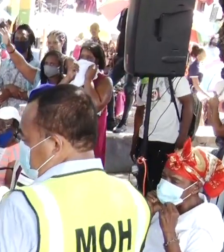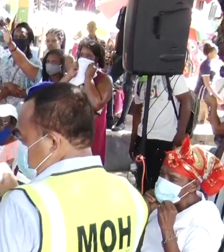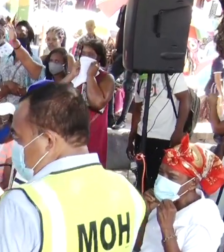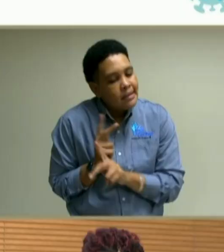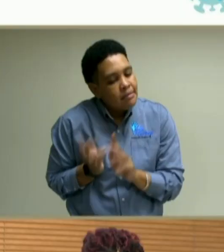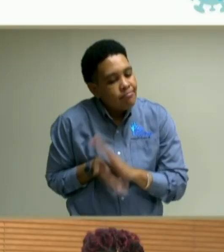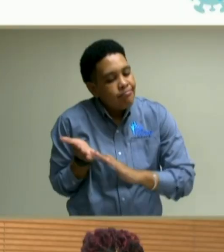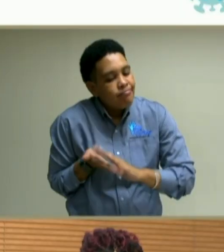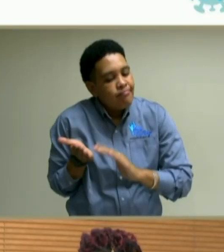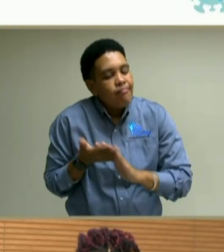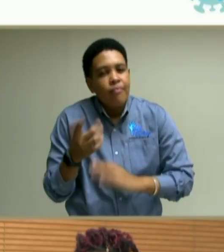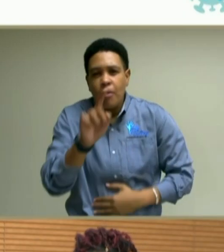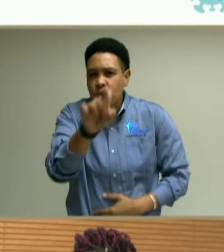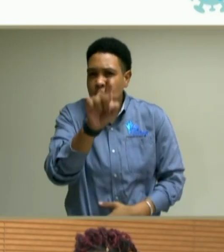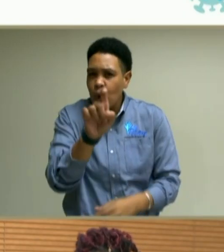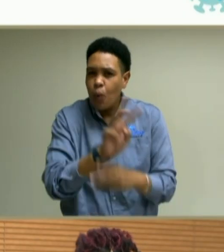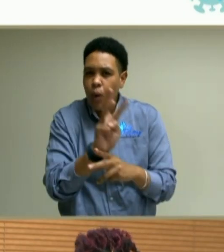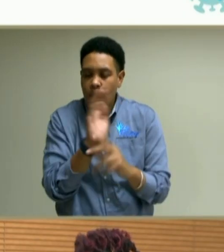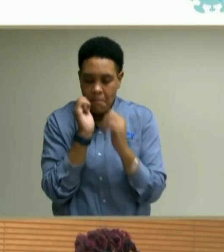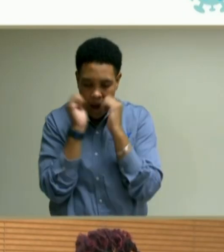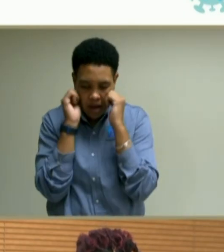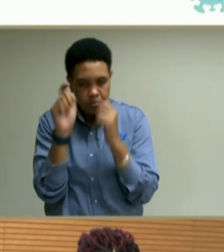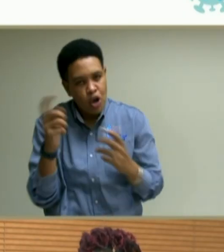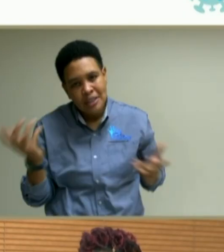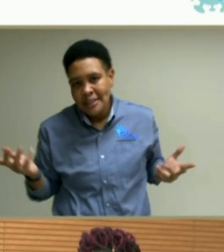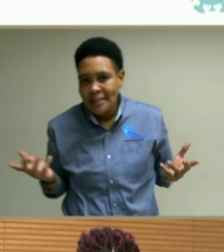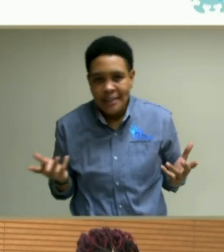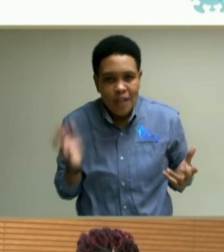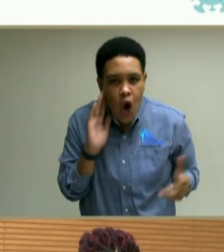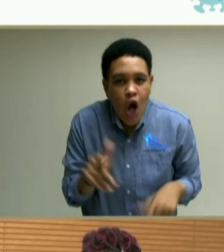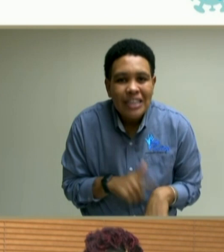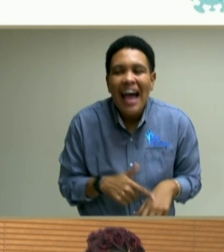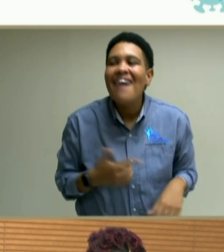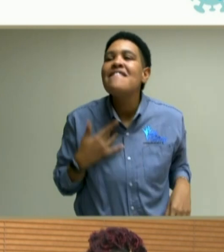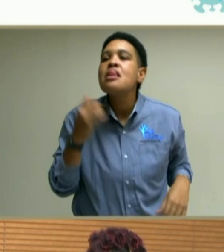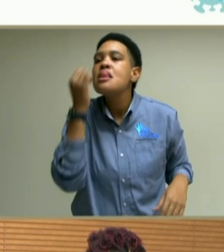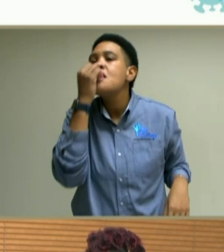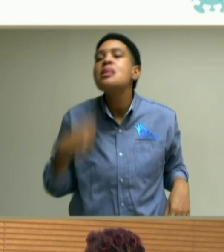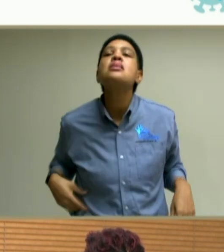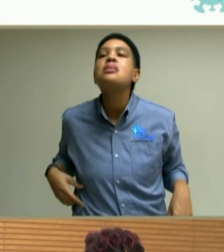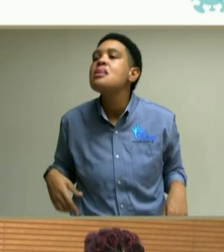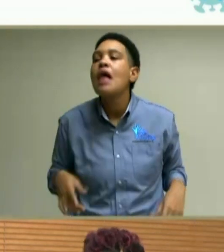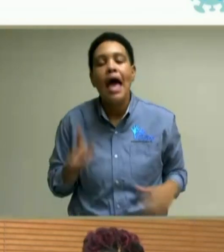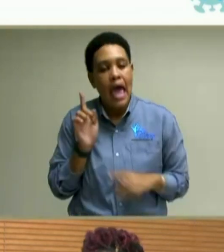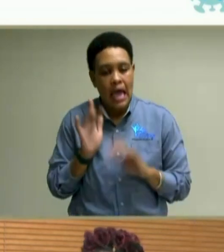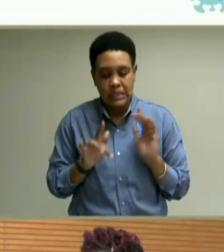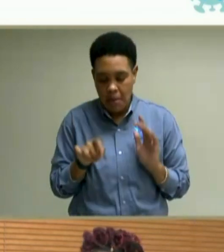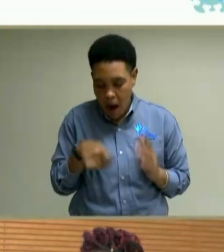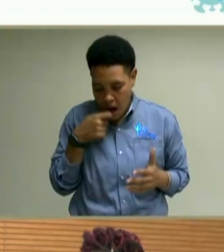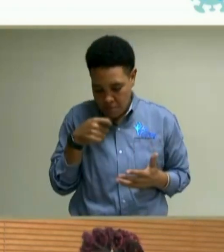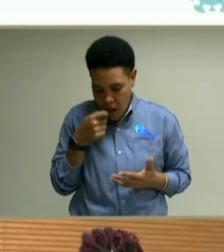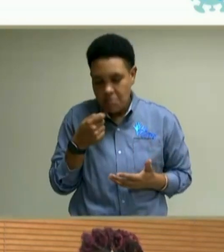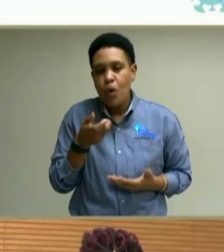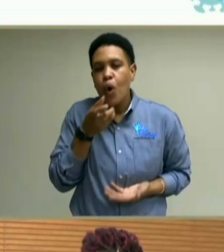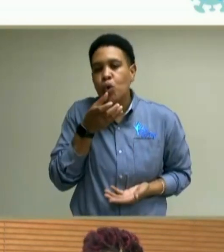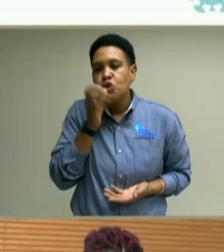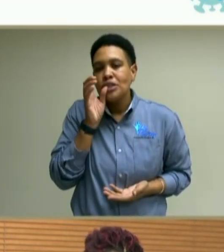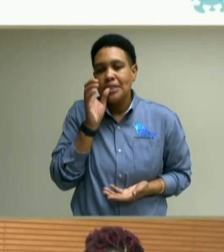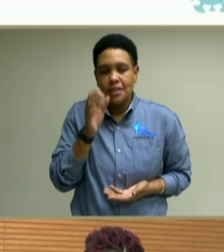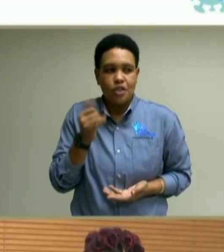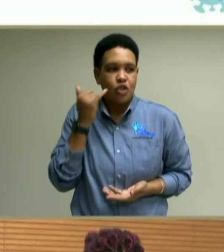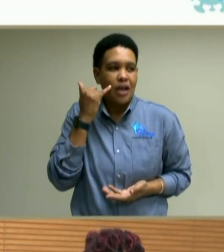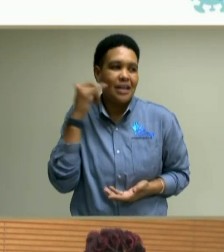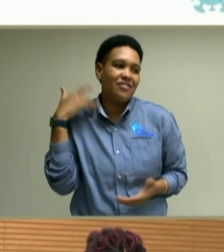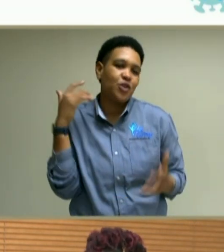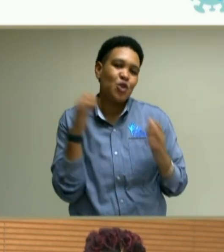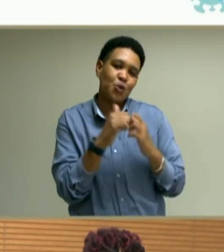safe. So we need to be wearing our masks at all times, except when you're going to eat or have something to drink. So even